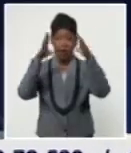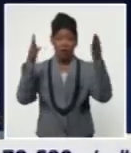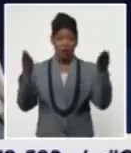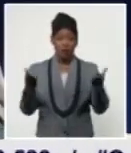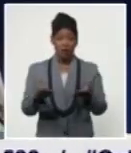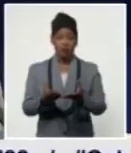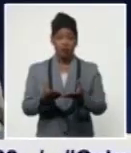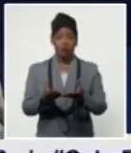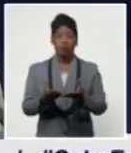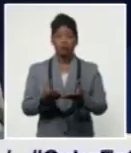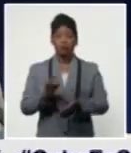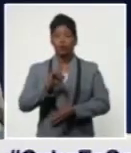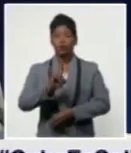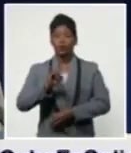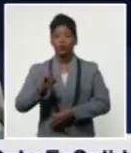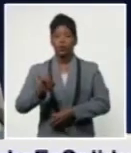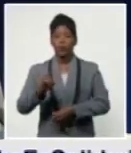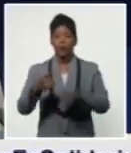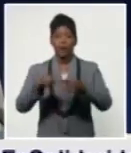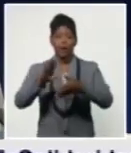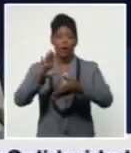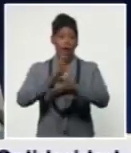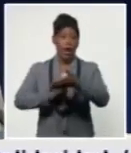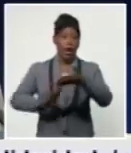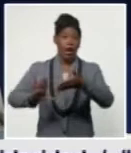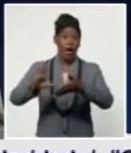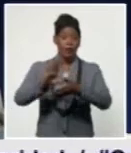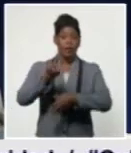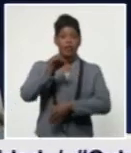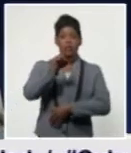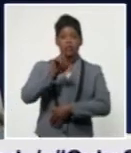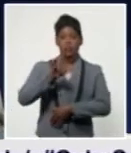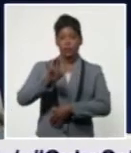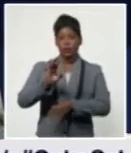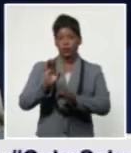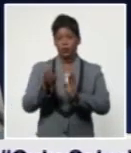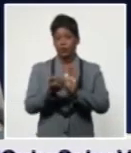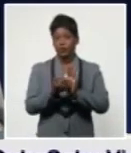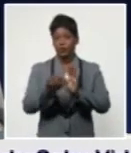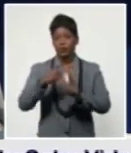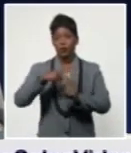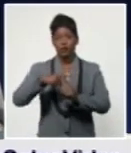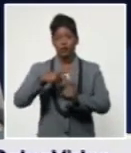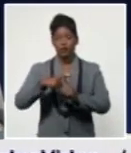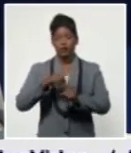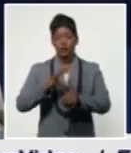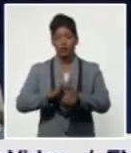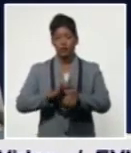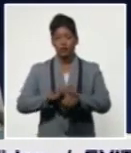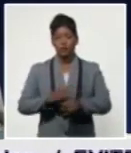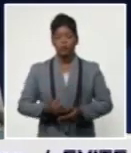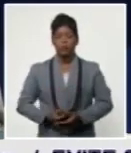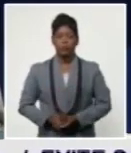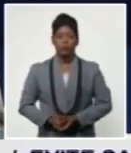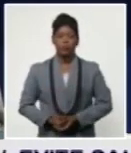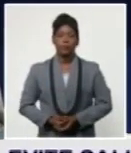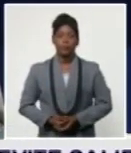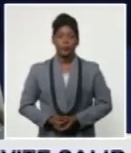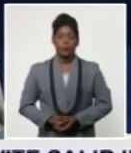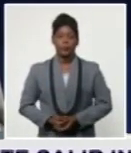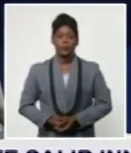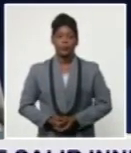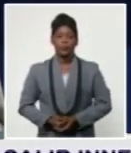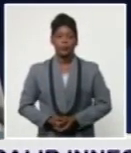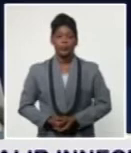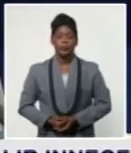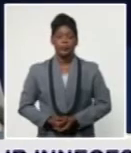is a result of the number of confirmed cases and the fatality rate.